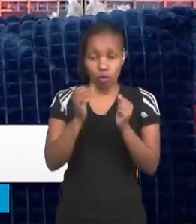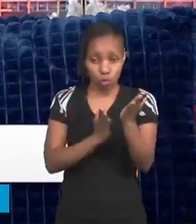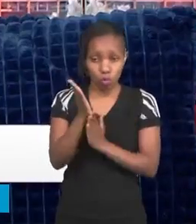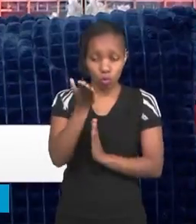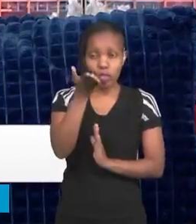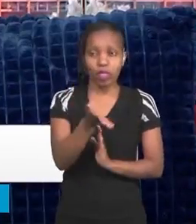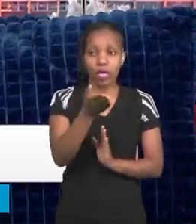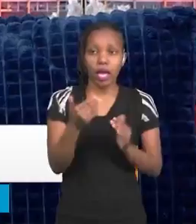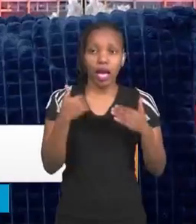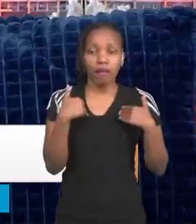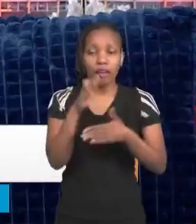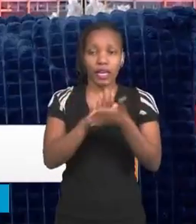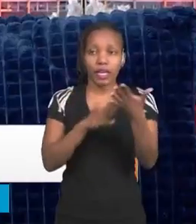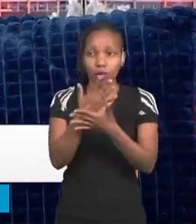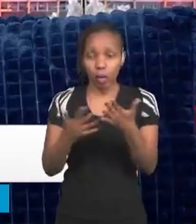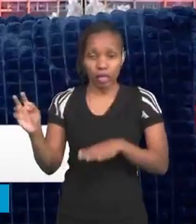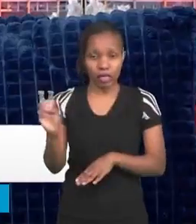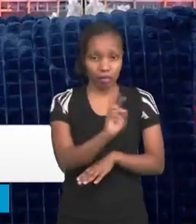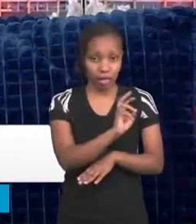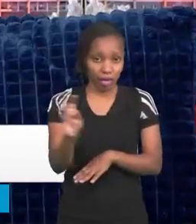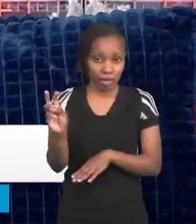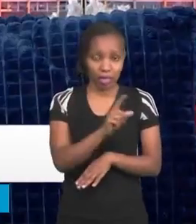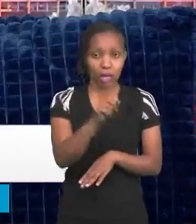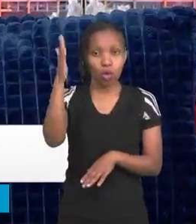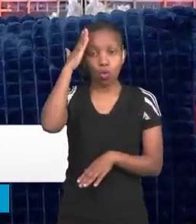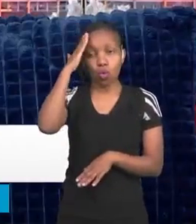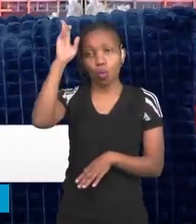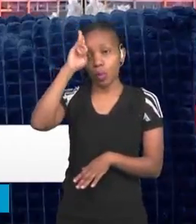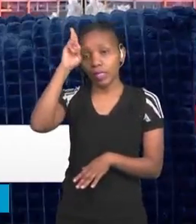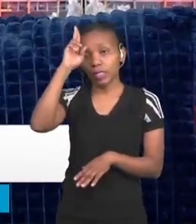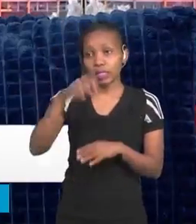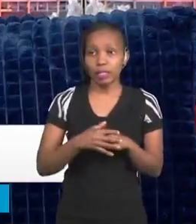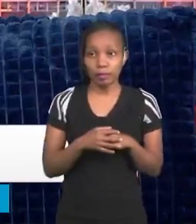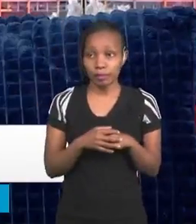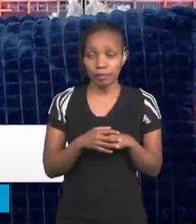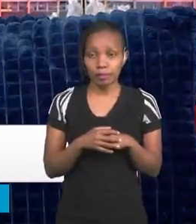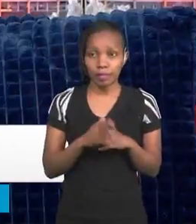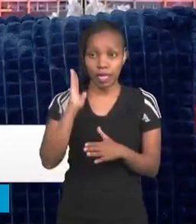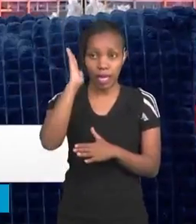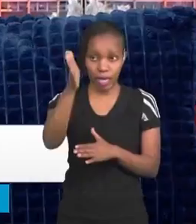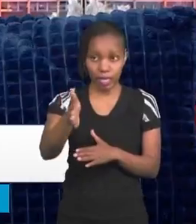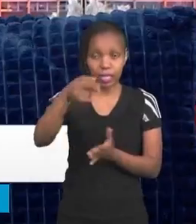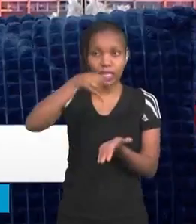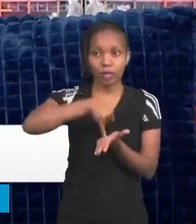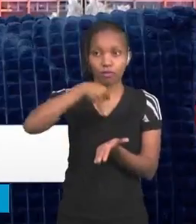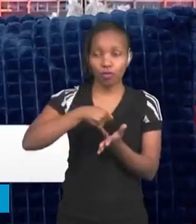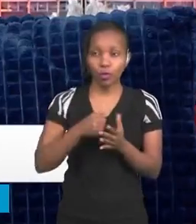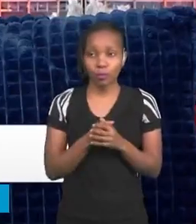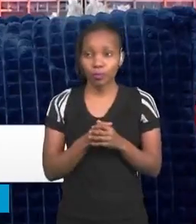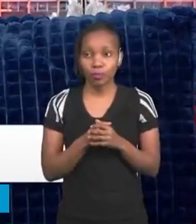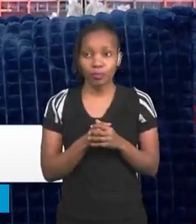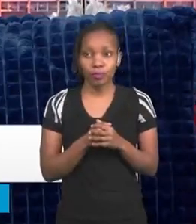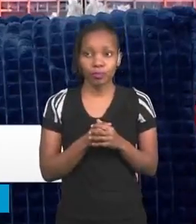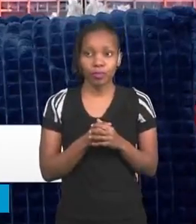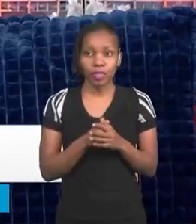there is a whole network of surveillance. Mm-hmm. And you know that police are directly involved. Mm-hmm. Okay. Yeah. So there